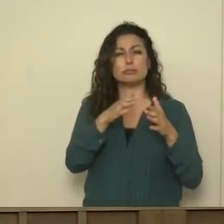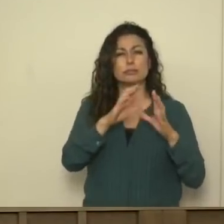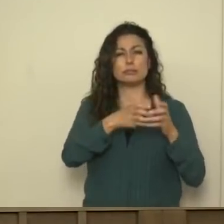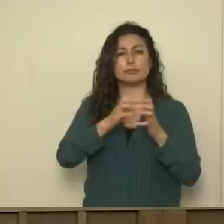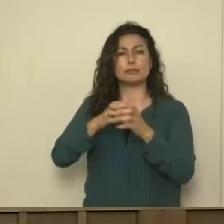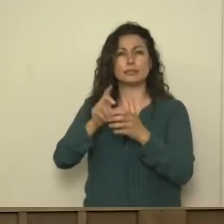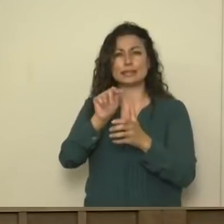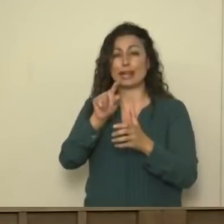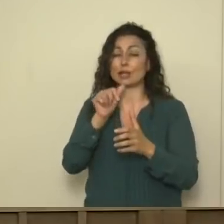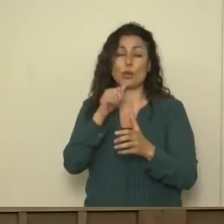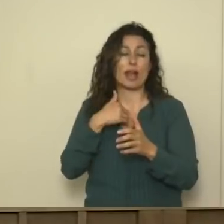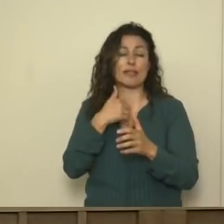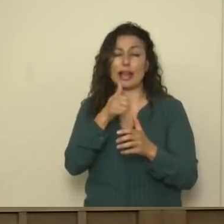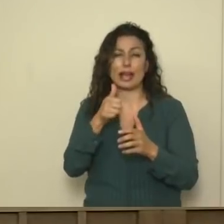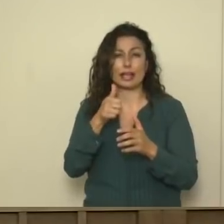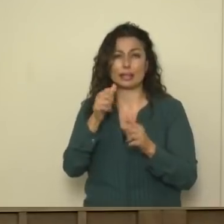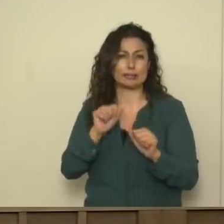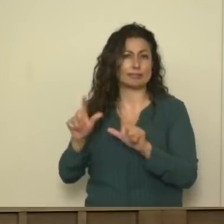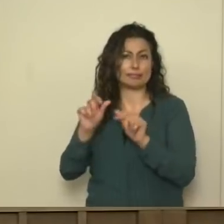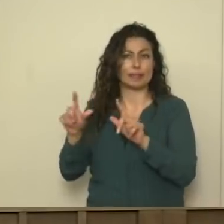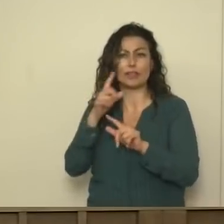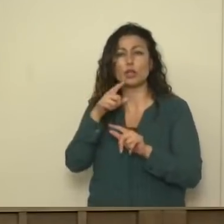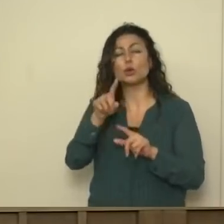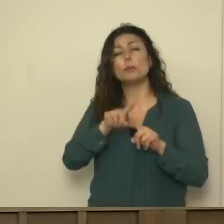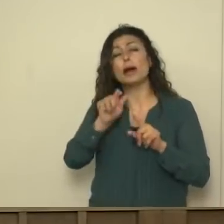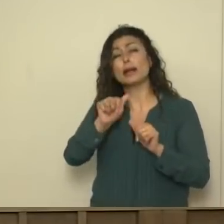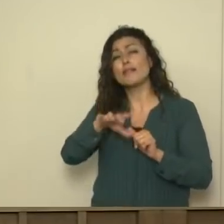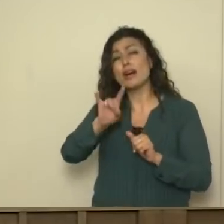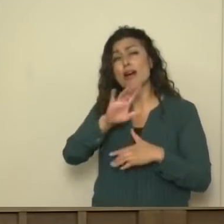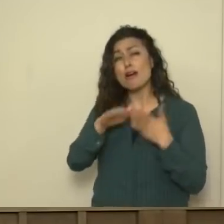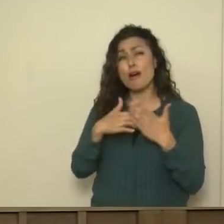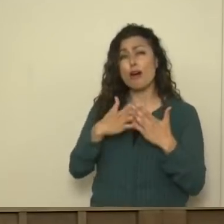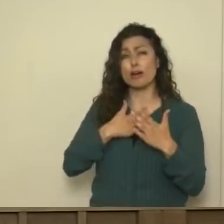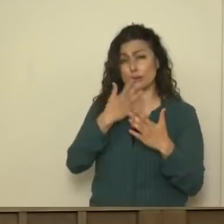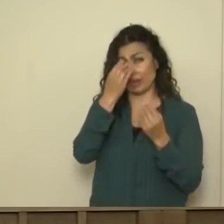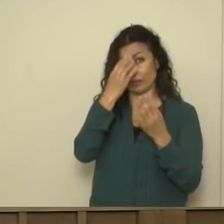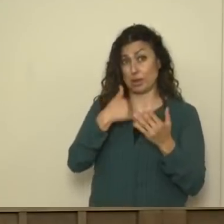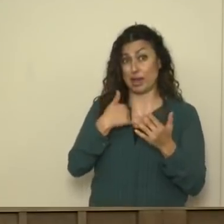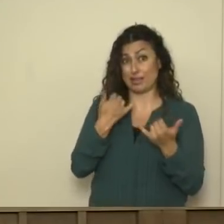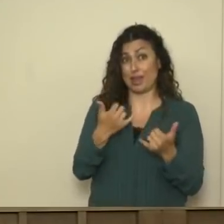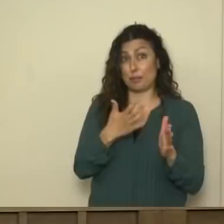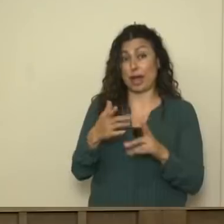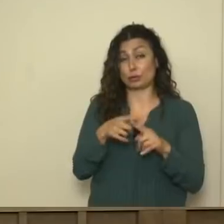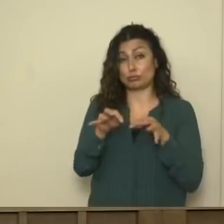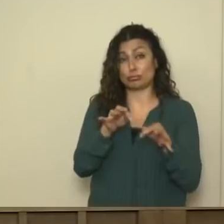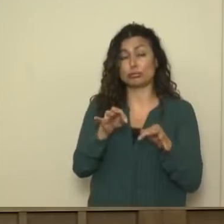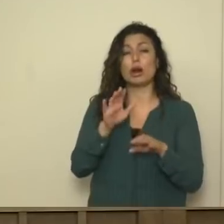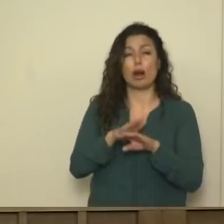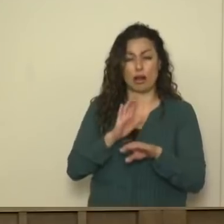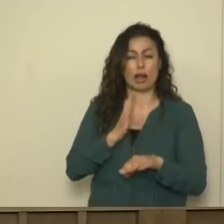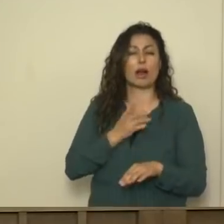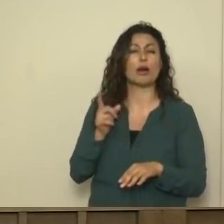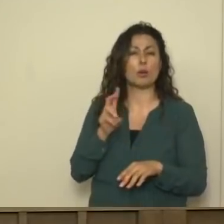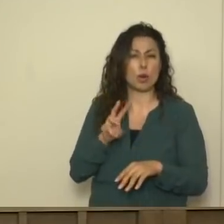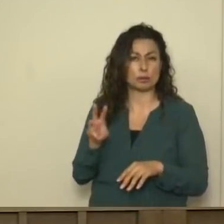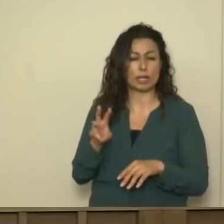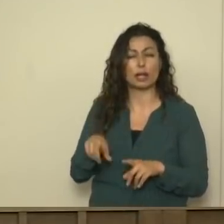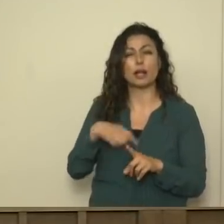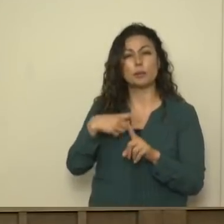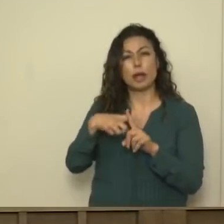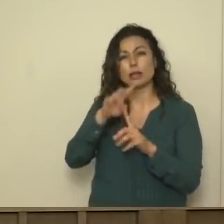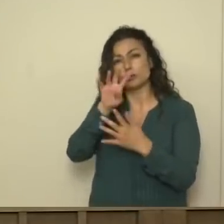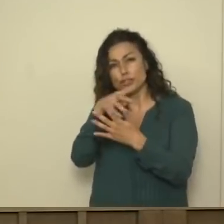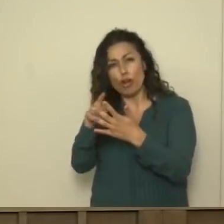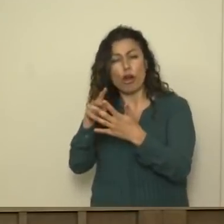have any slides here today, but you can find all this data on our website, and you can find the charts